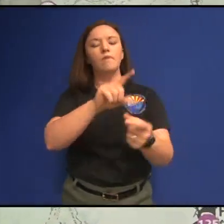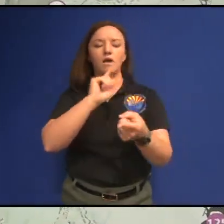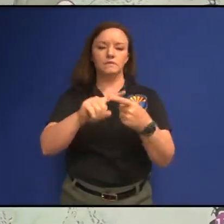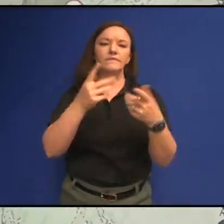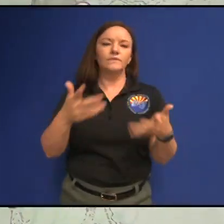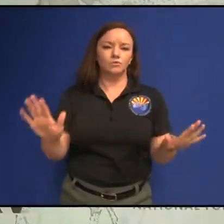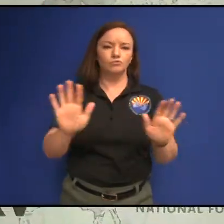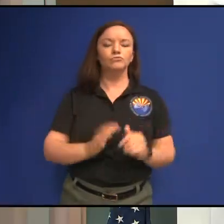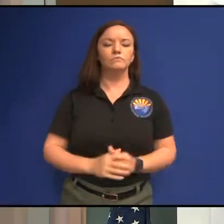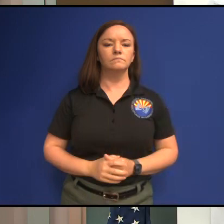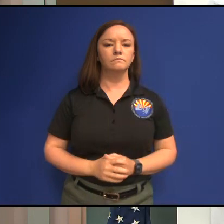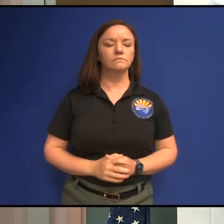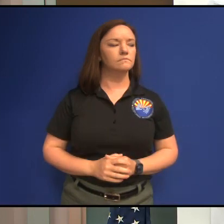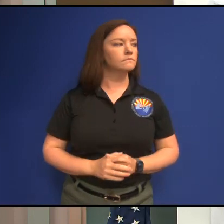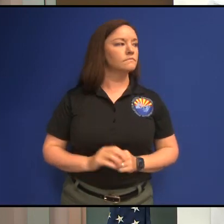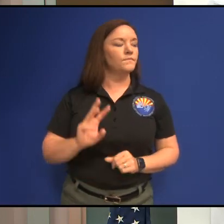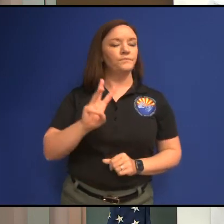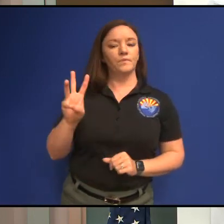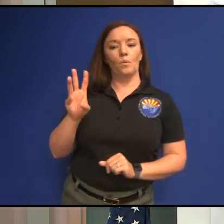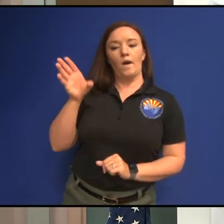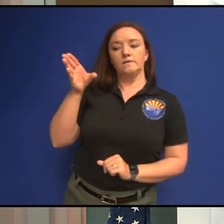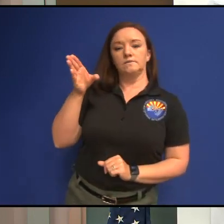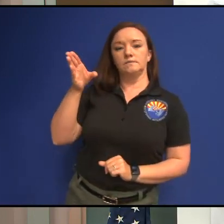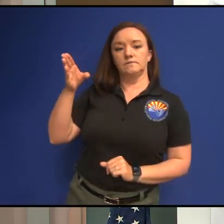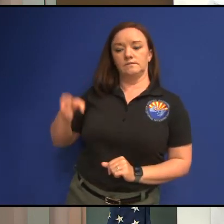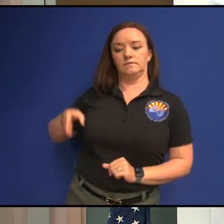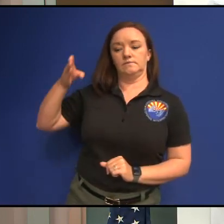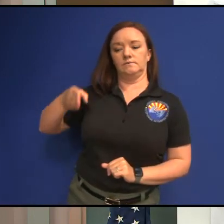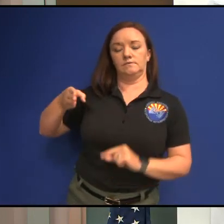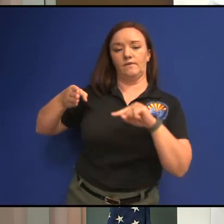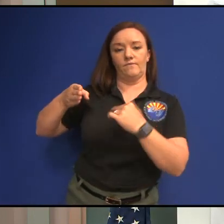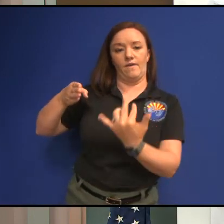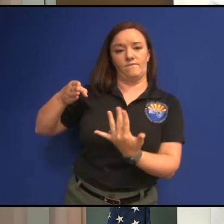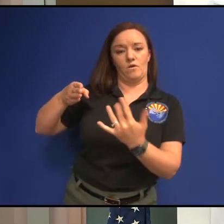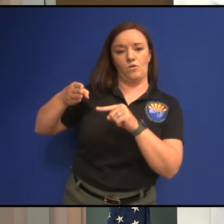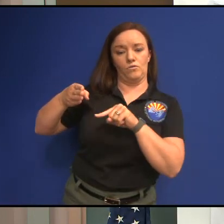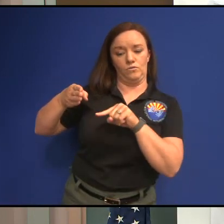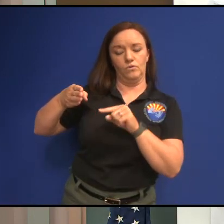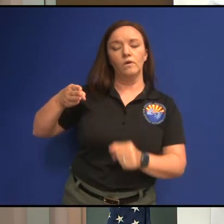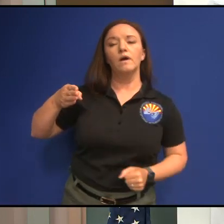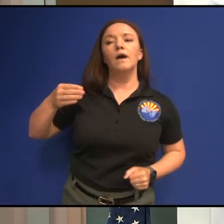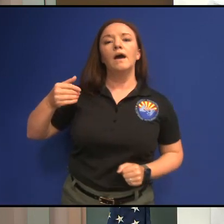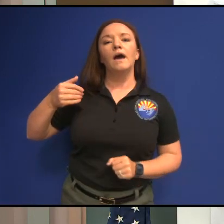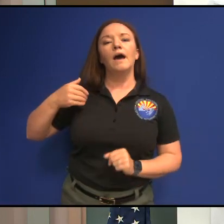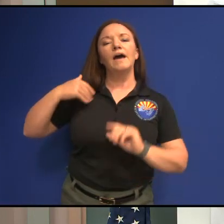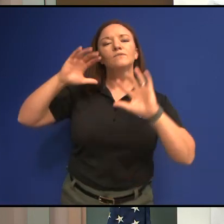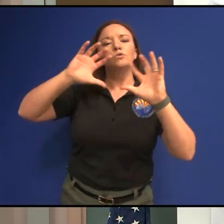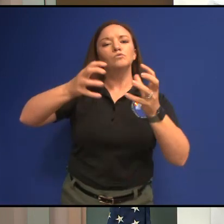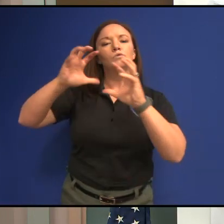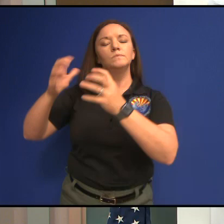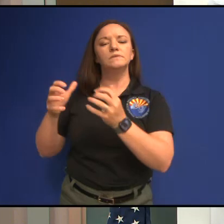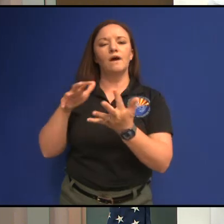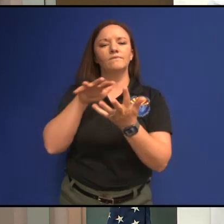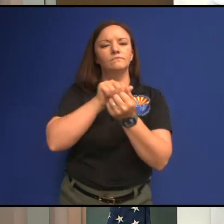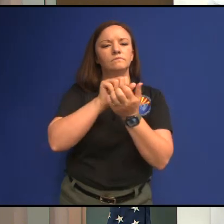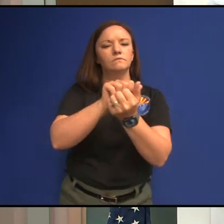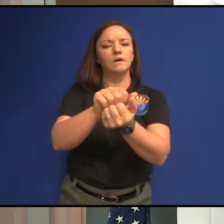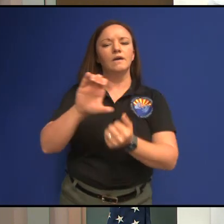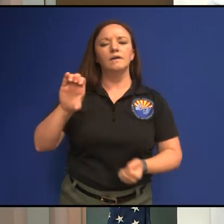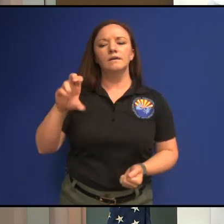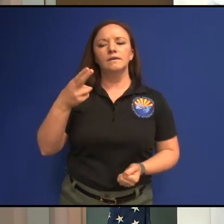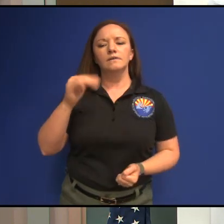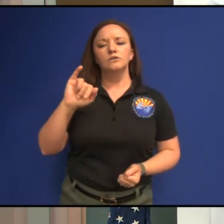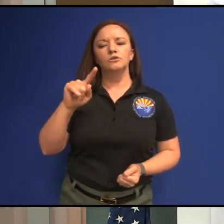move over here onto the west side of the fire, they have multiple groups of chipper operations going, and they're continuing to chip